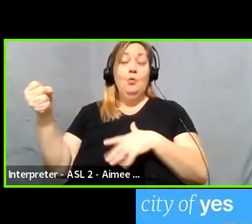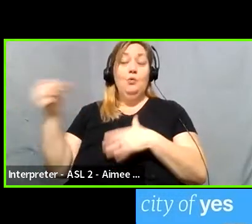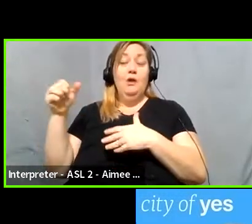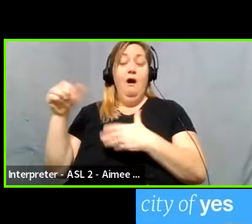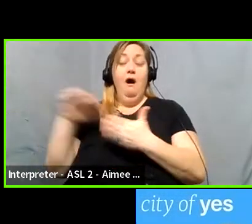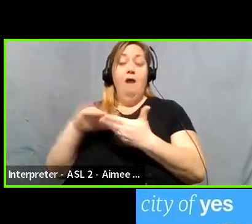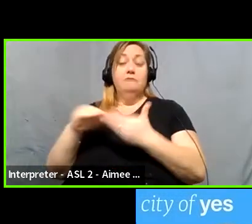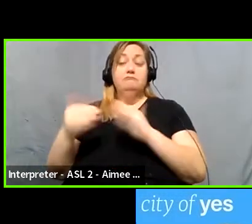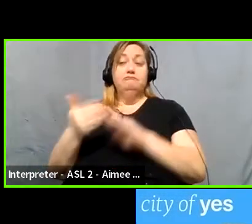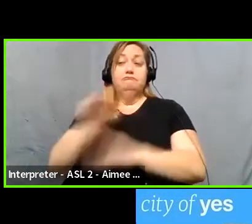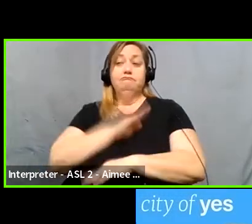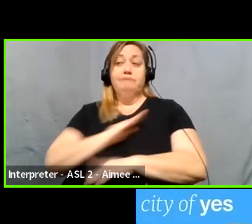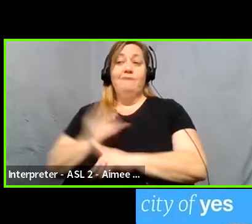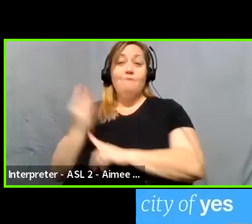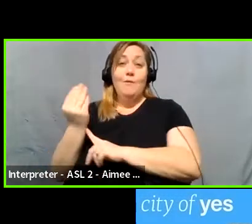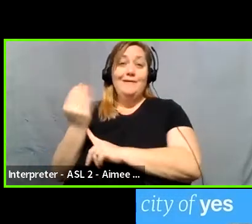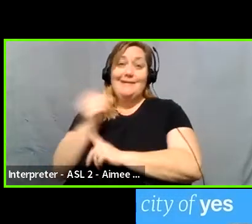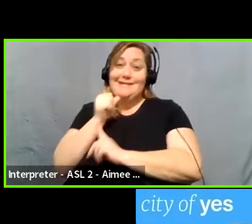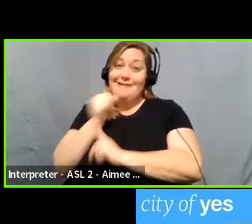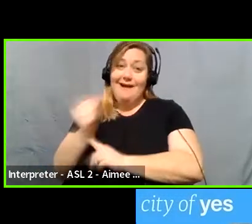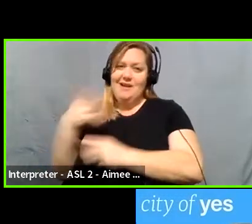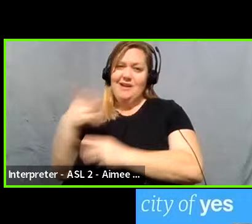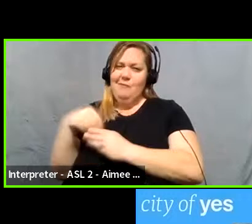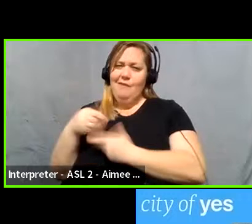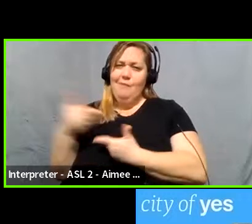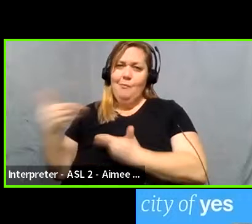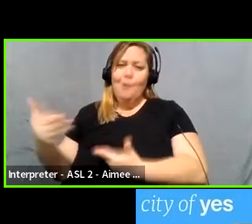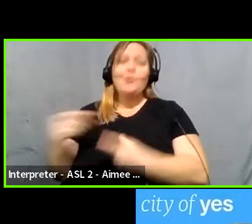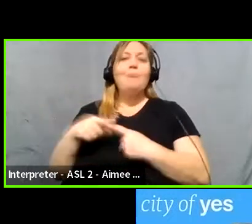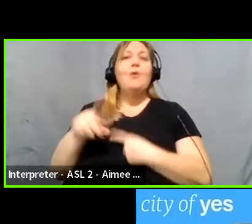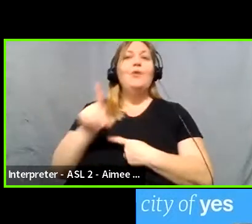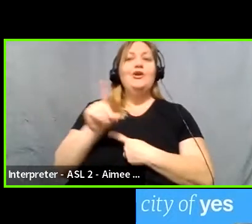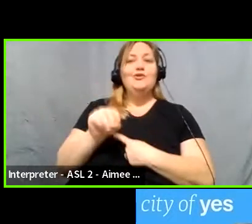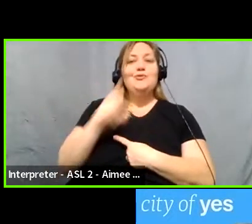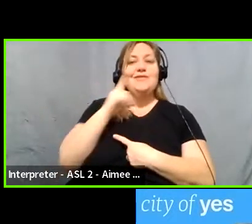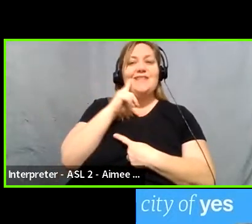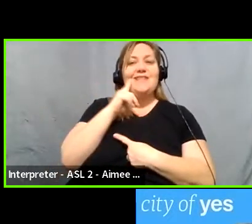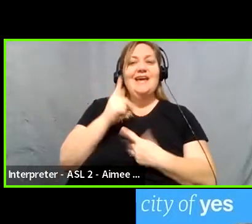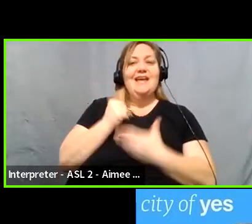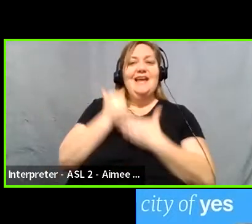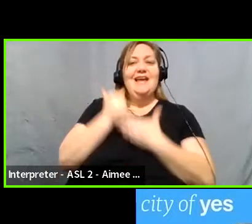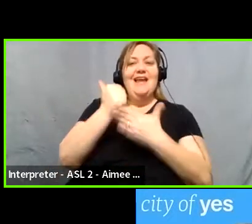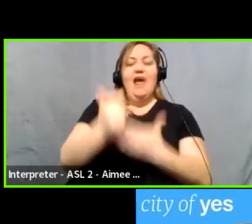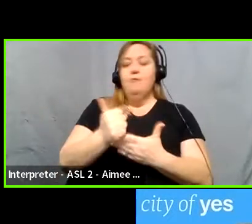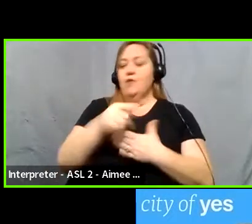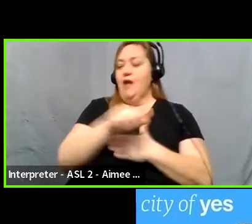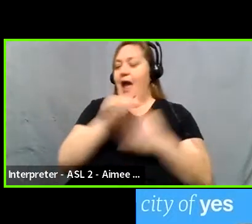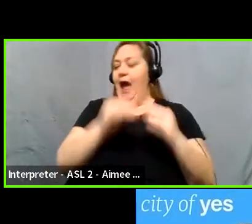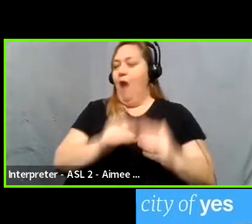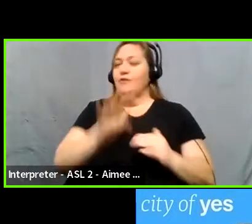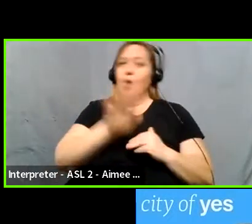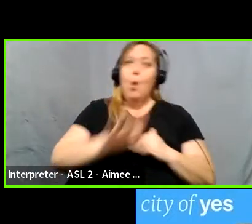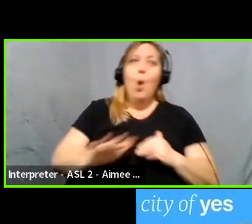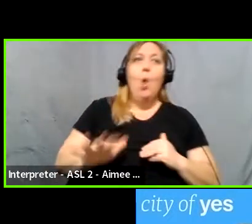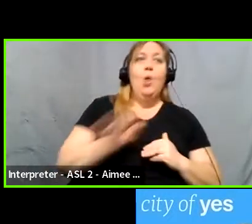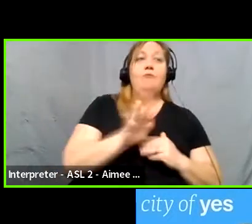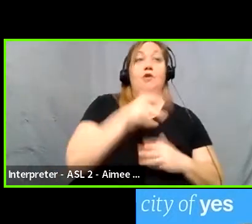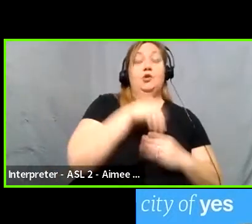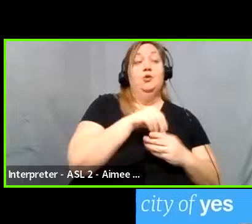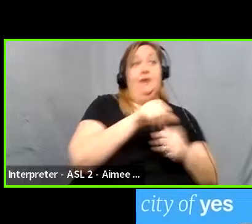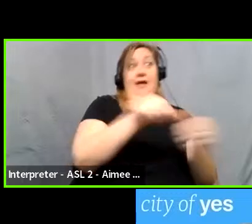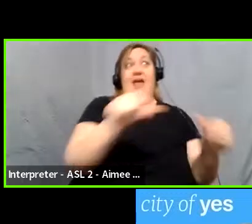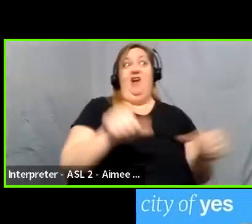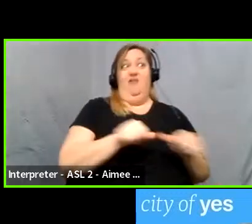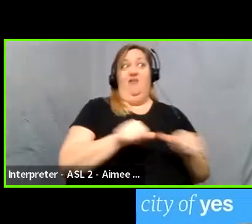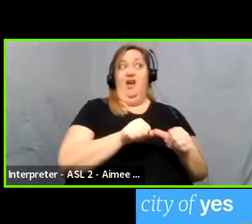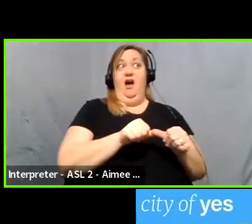14. That's not part of our proposal, but we do think that enabling housing everywhere, including areas that have been really good at excluding